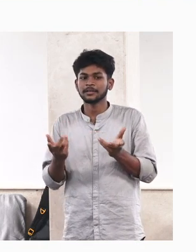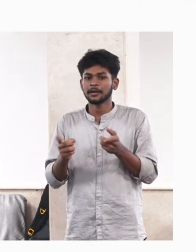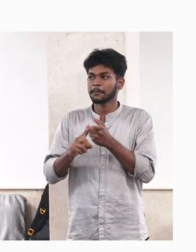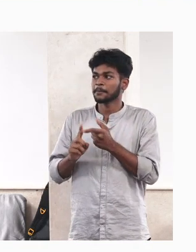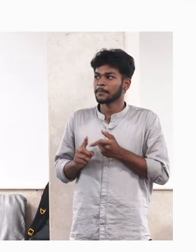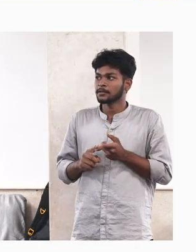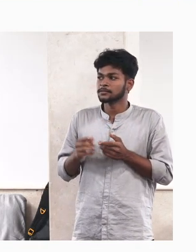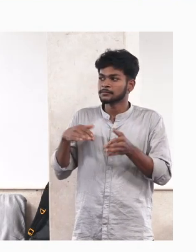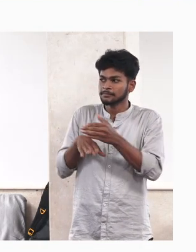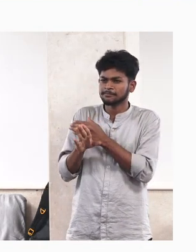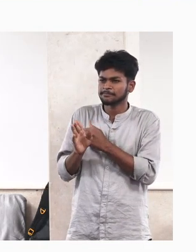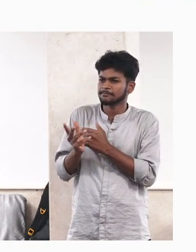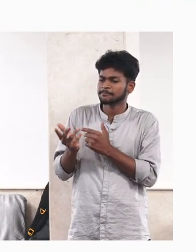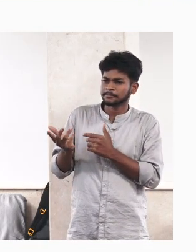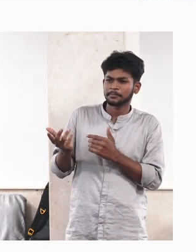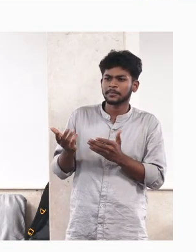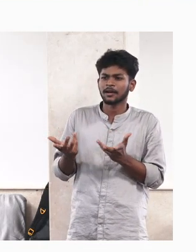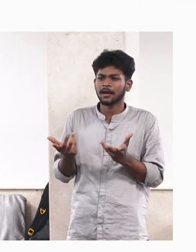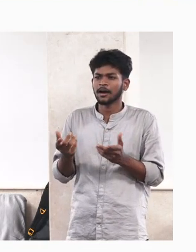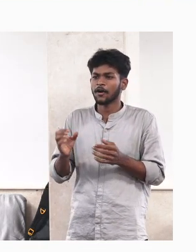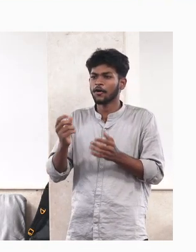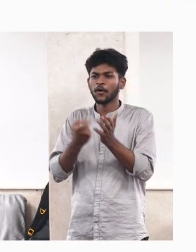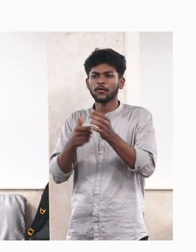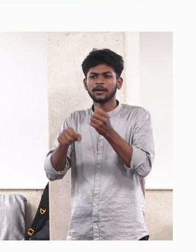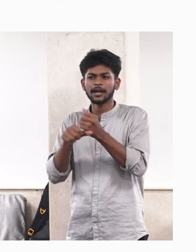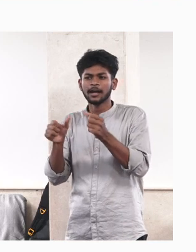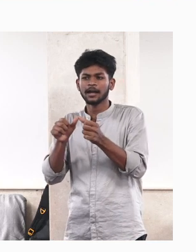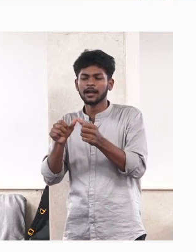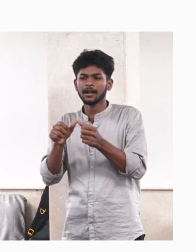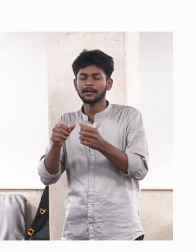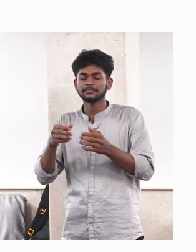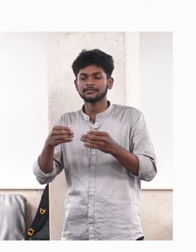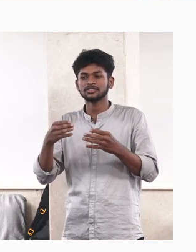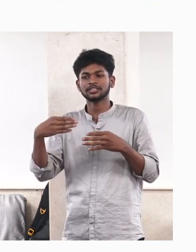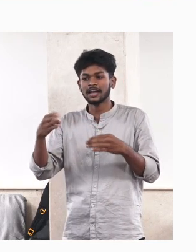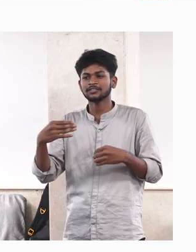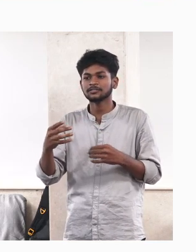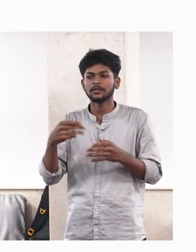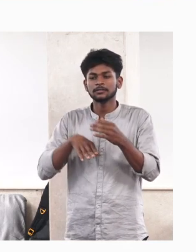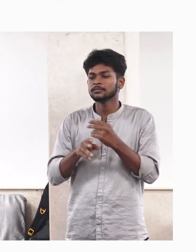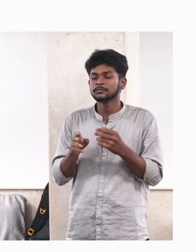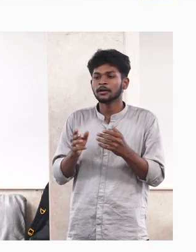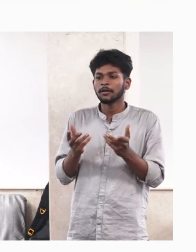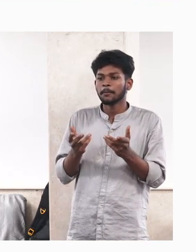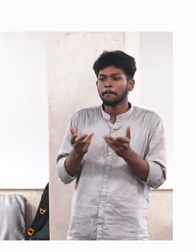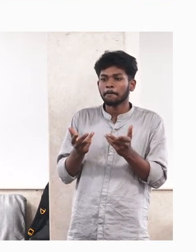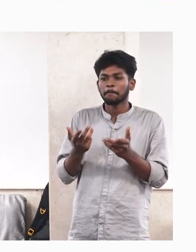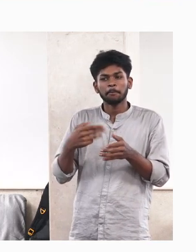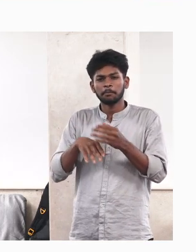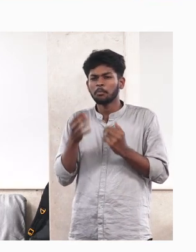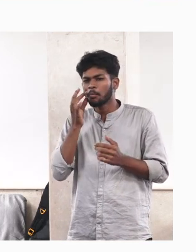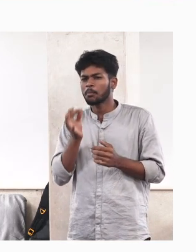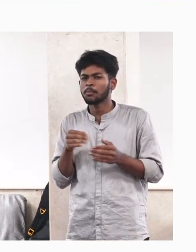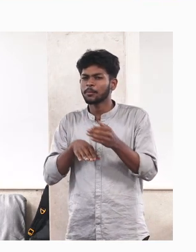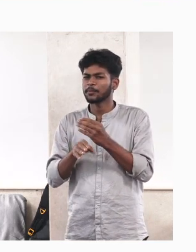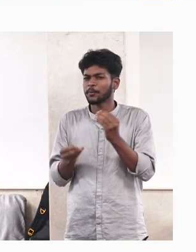Dialogue, they think that the organic base of the psychosis at the sample are not so important,